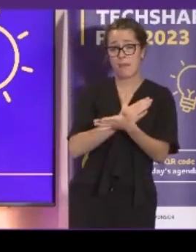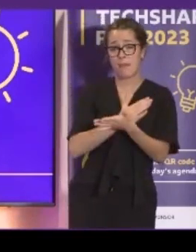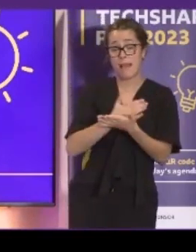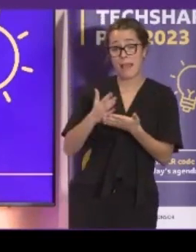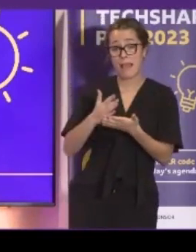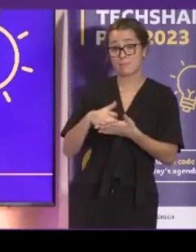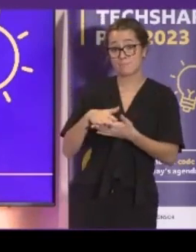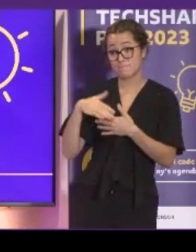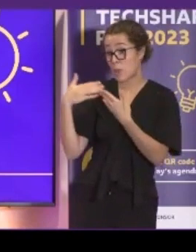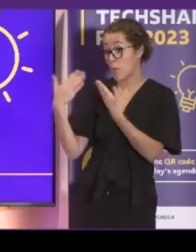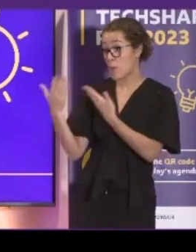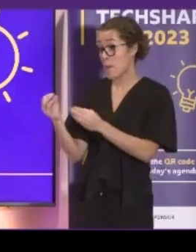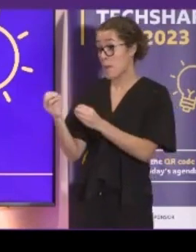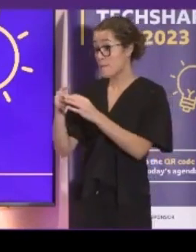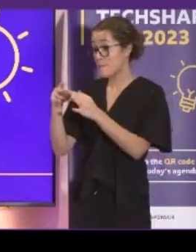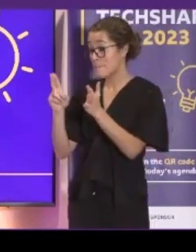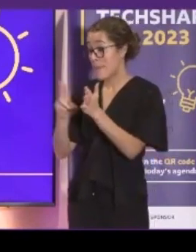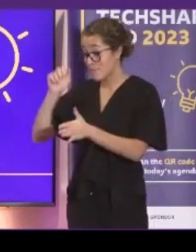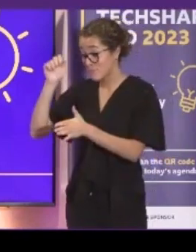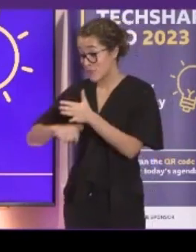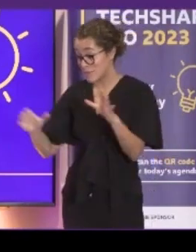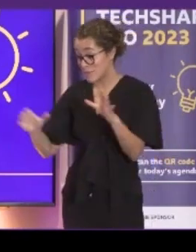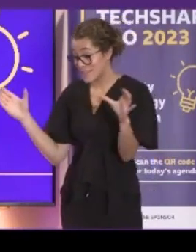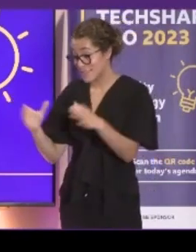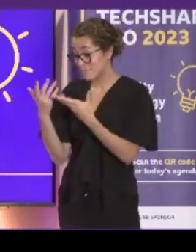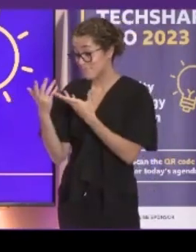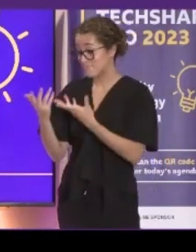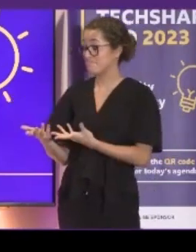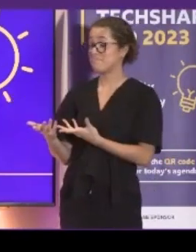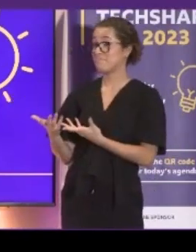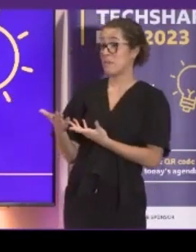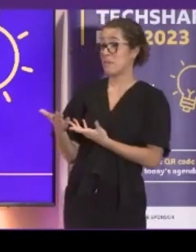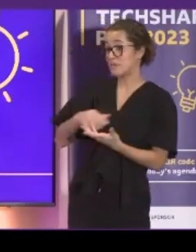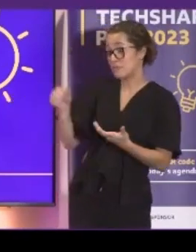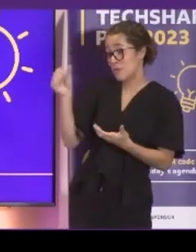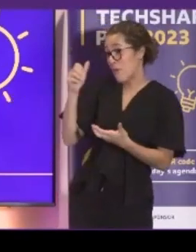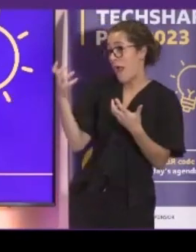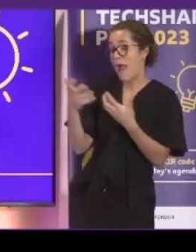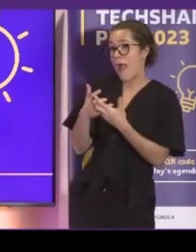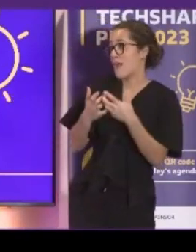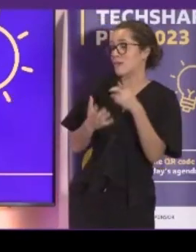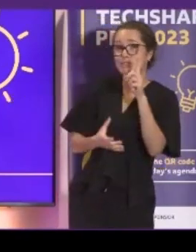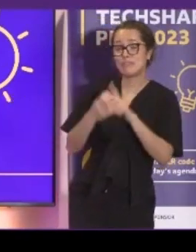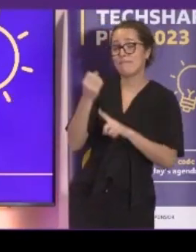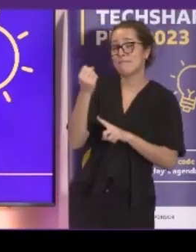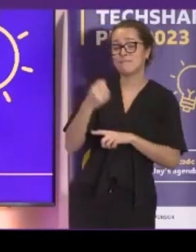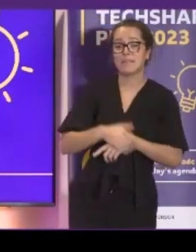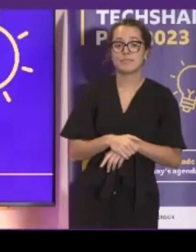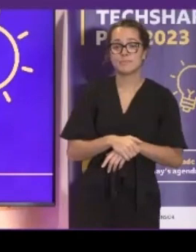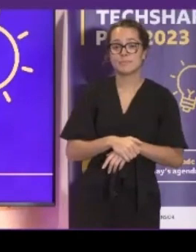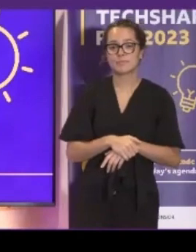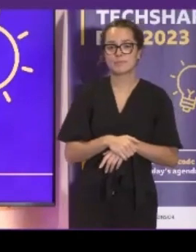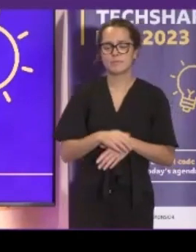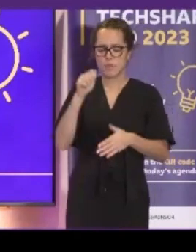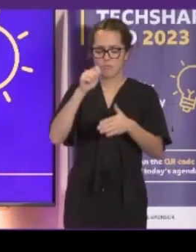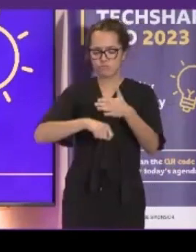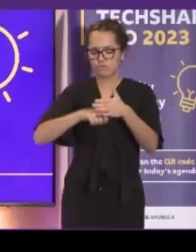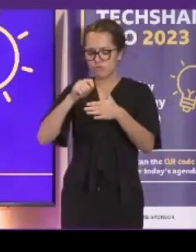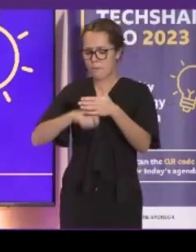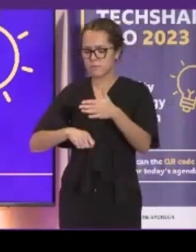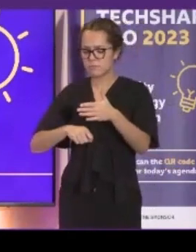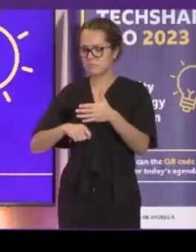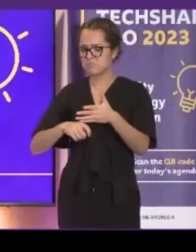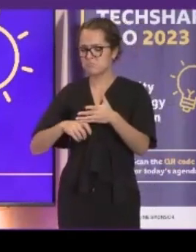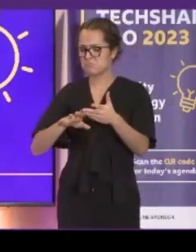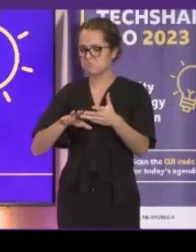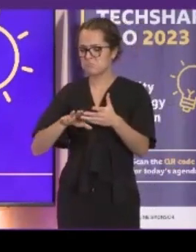Ben, in the procurement team, to see how we could do that. How can procurement play a role in this,